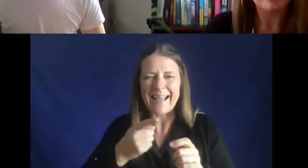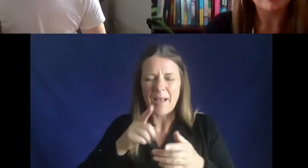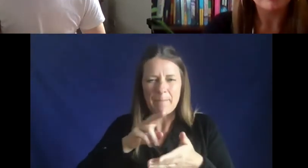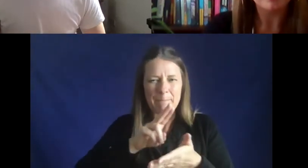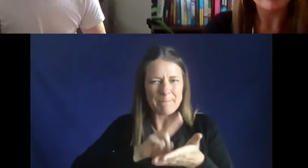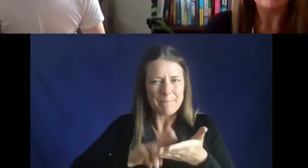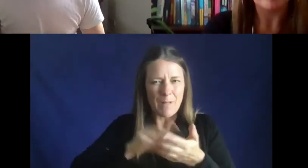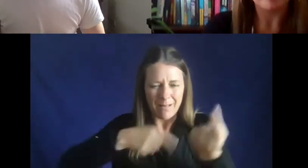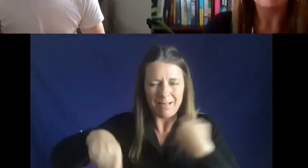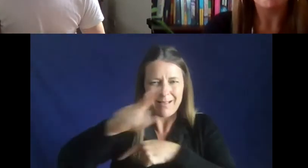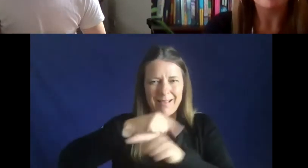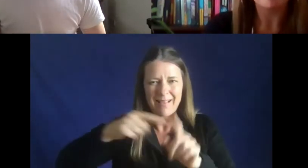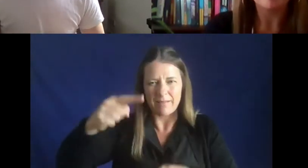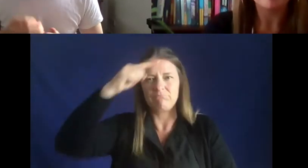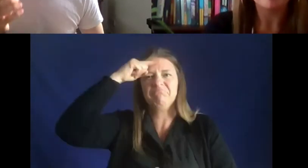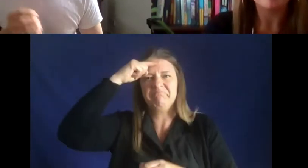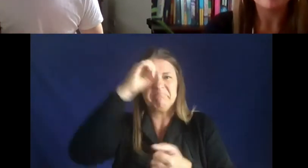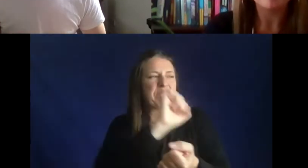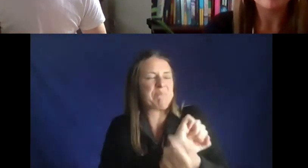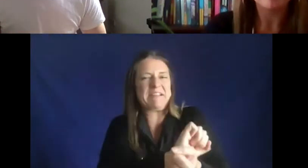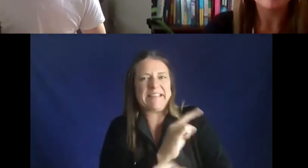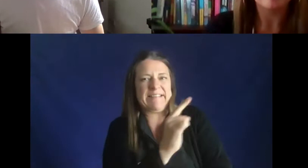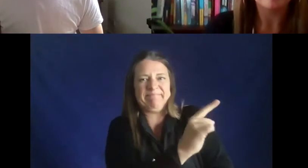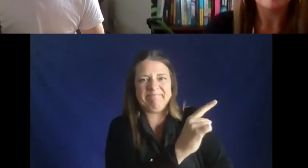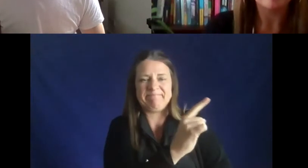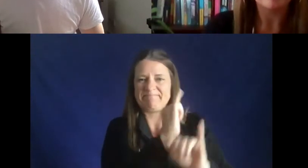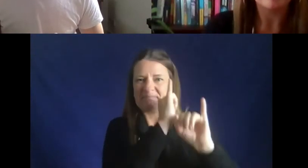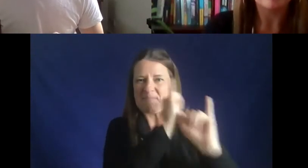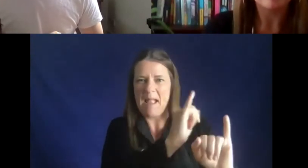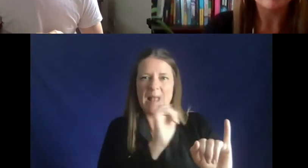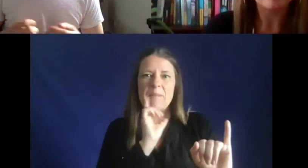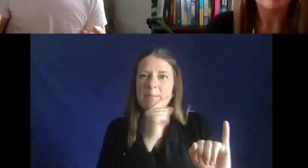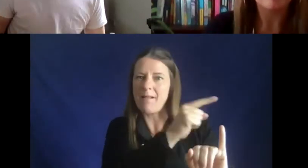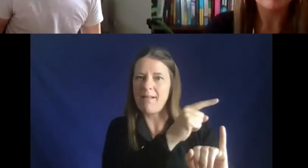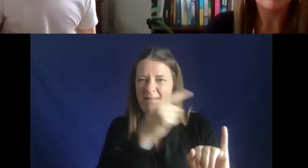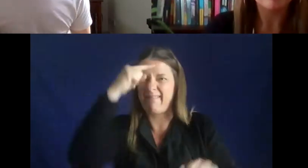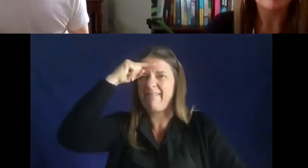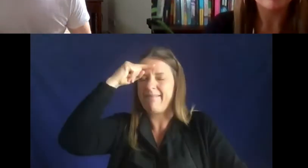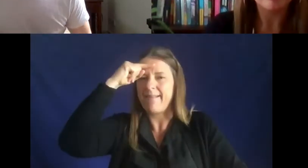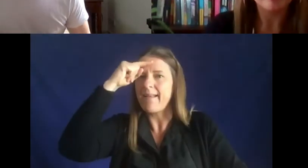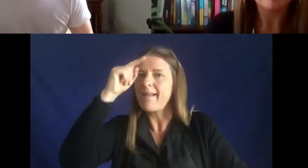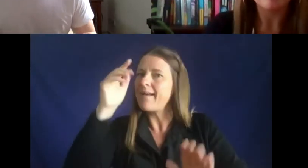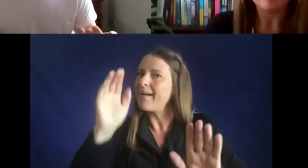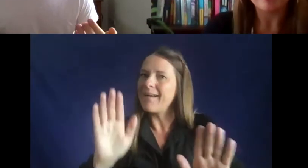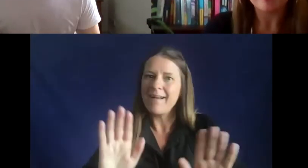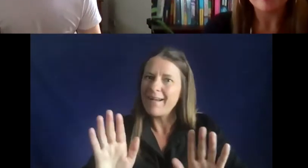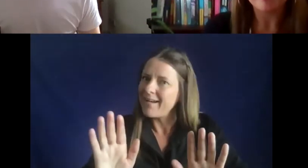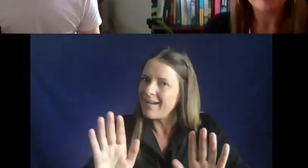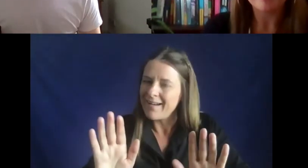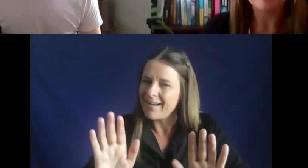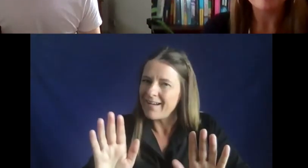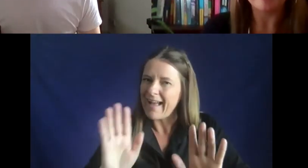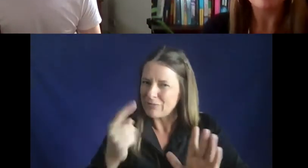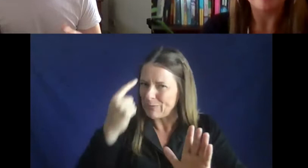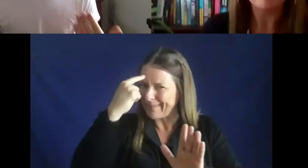happen. And I've been really fixated on this idea that prisons are an idea that are there since we're really